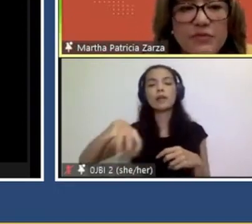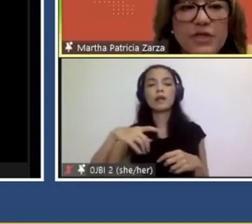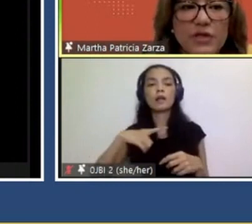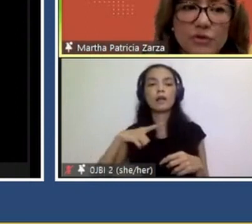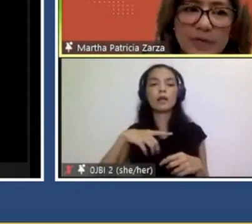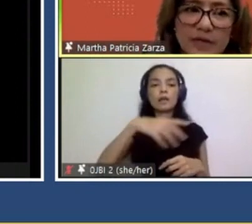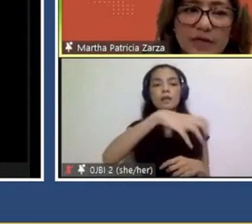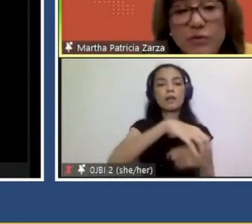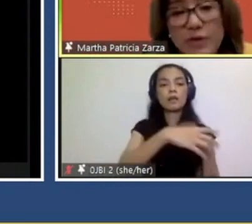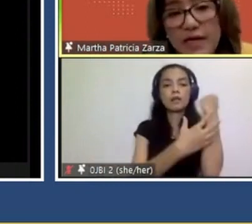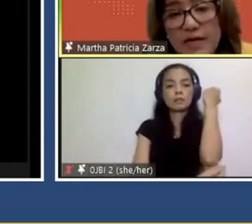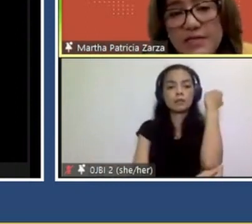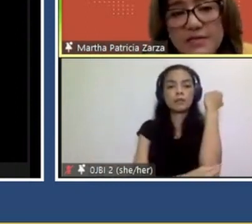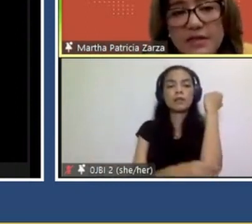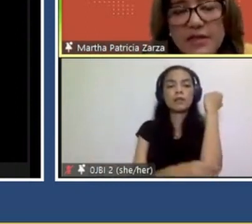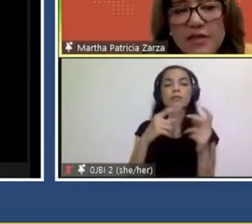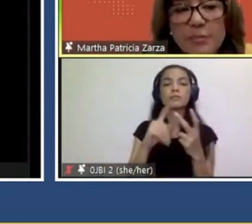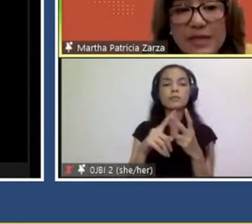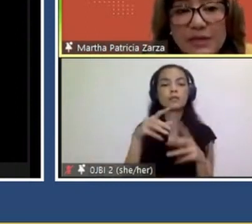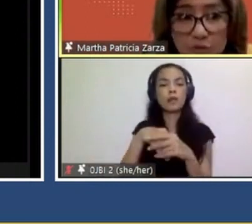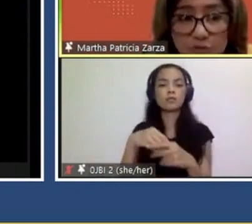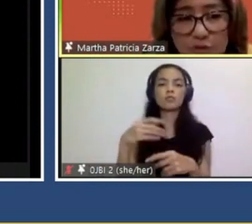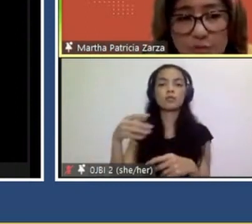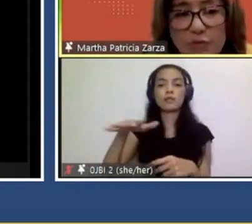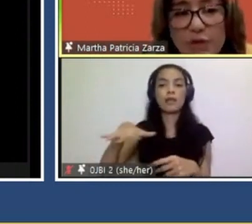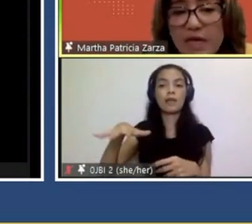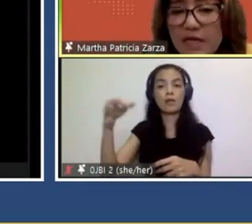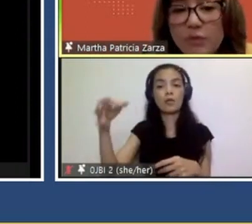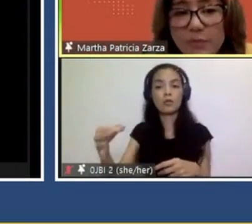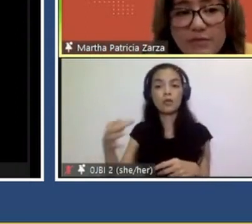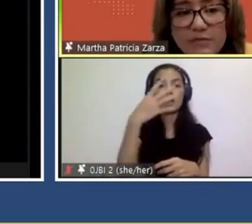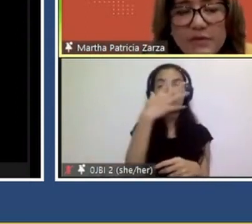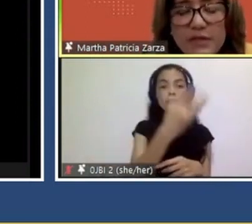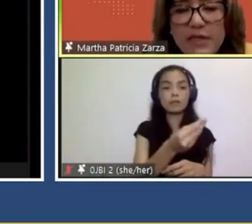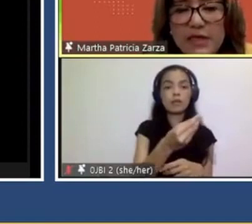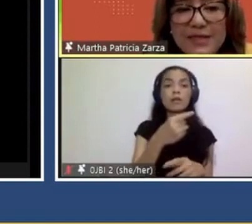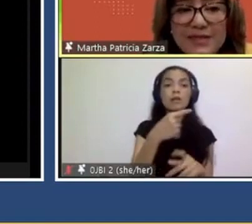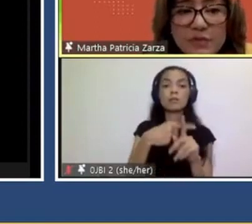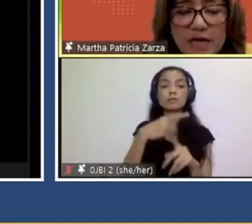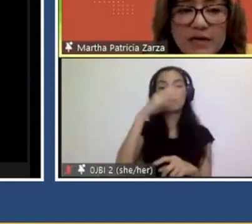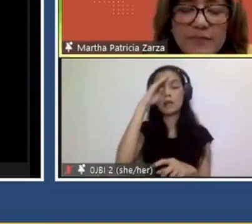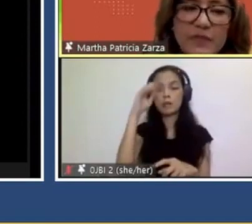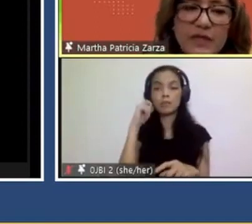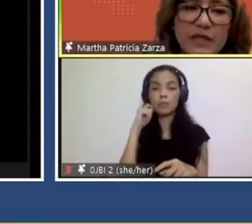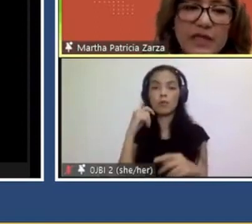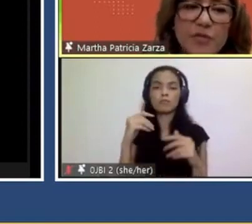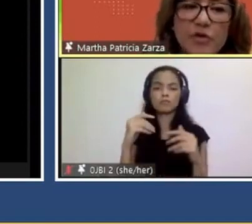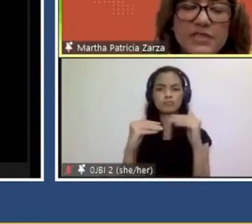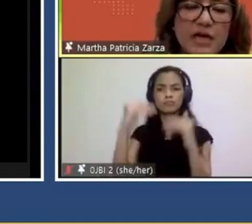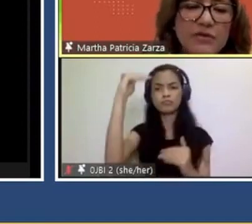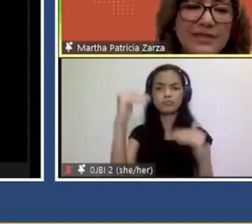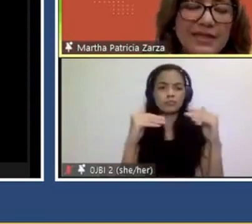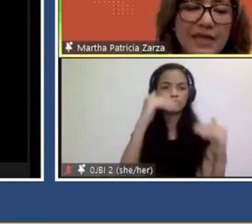as between urban and rural areas, but also between men and women. And in this regard,